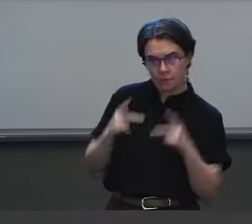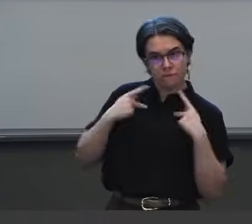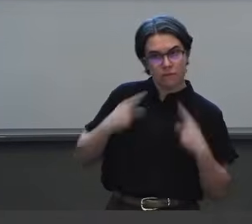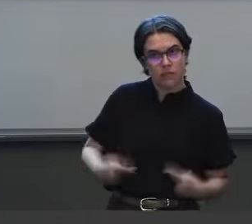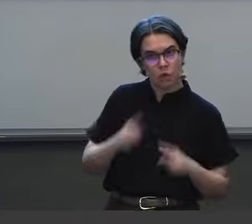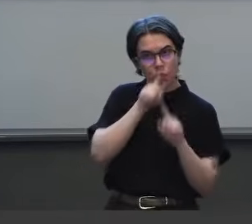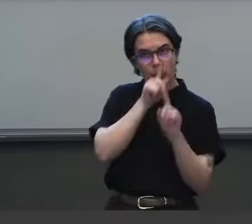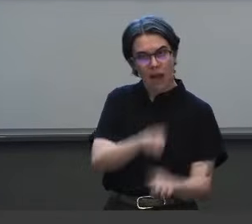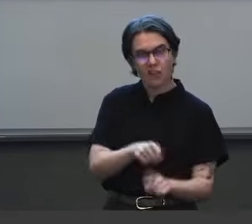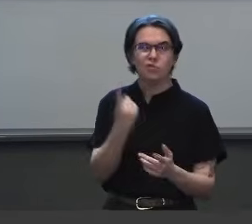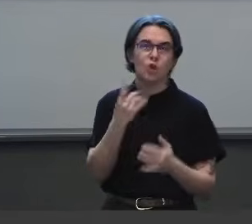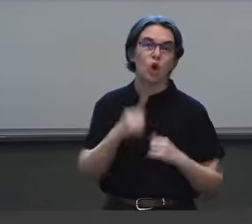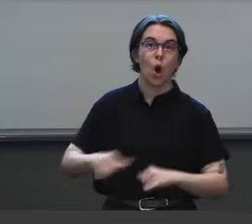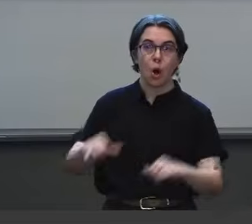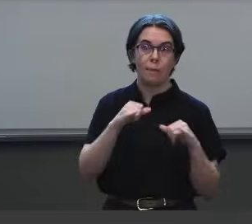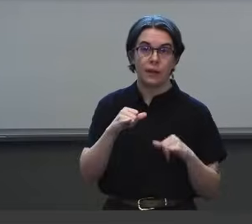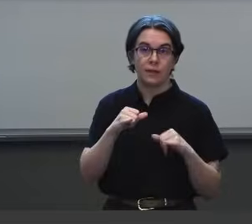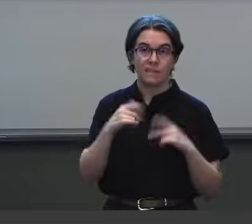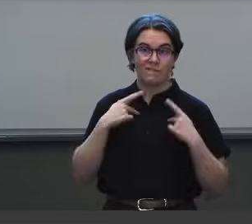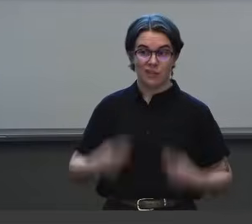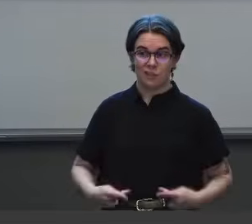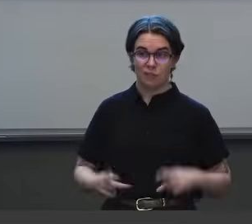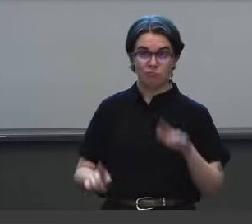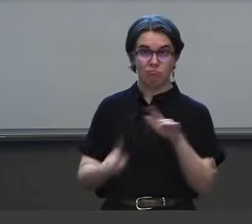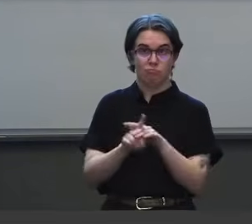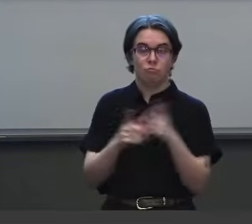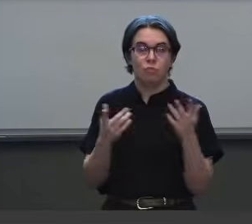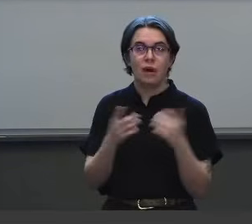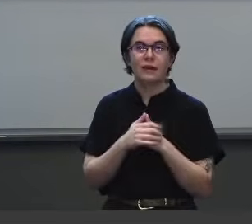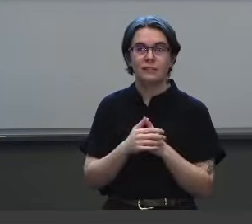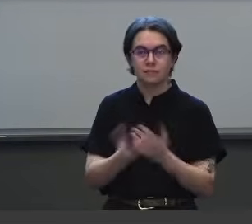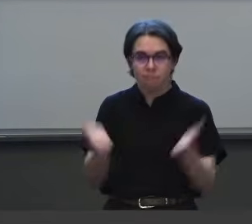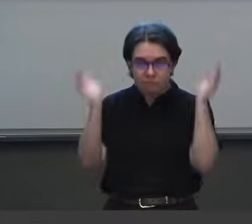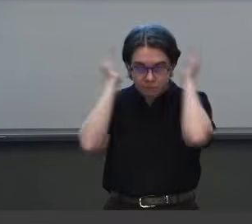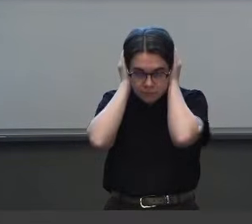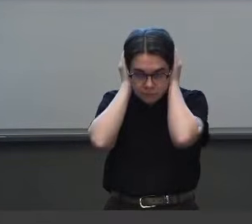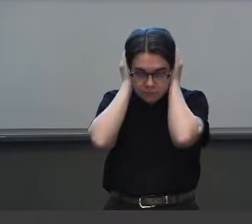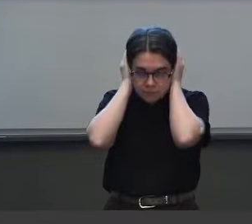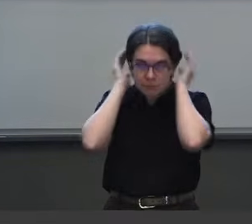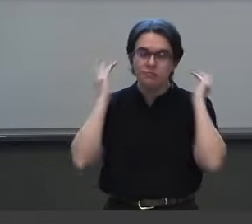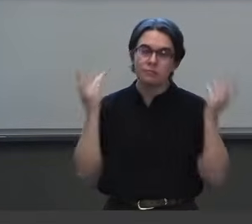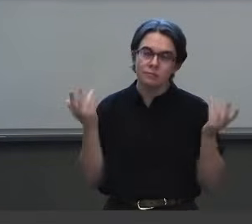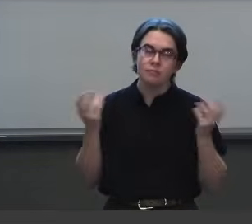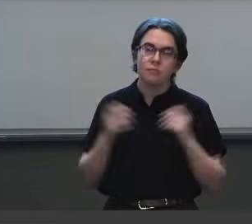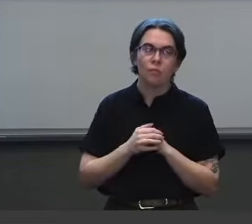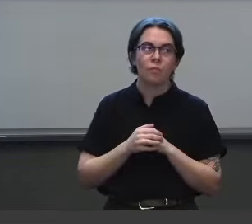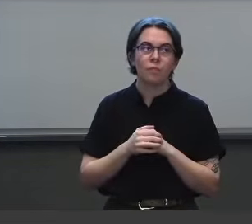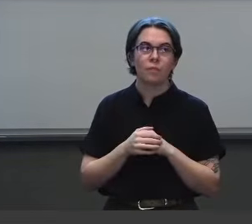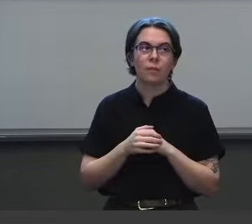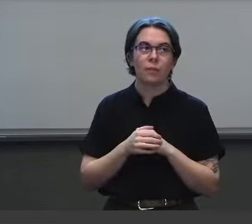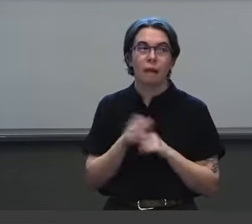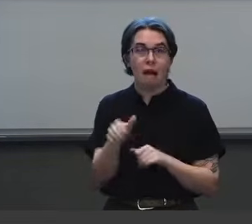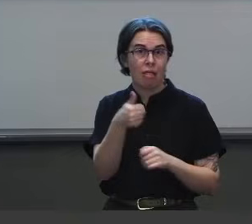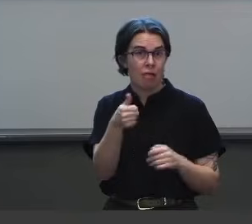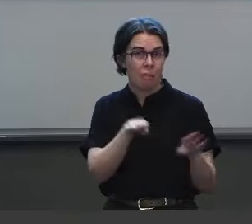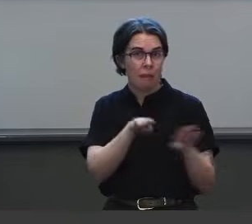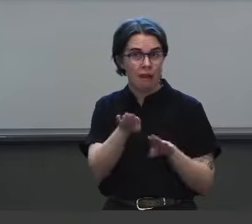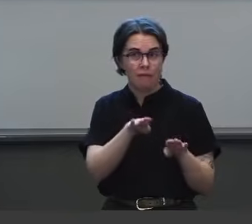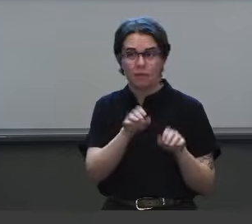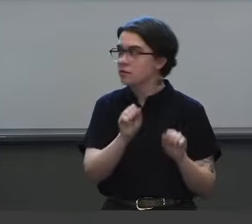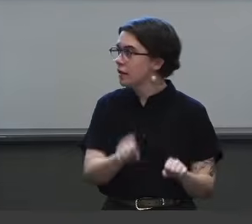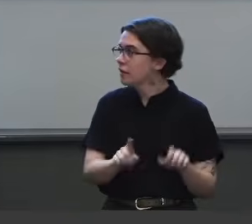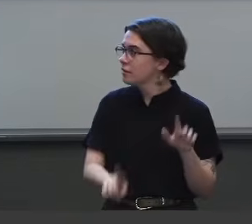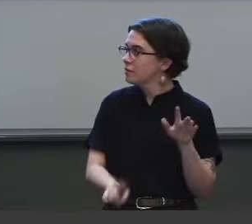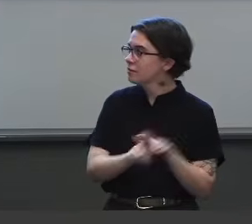of the more common ones are, the most common one is covering ears, but we also have more concerning behaviors. I'm sorry,